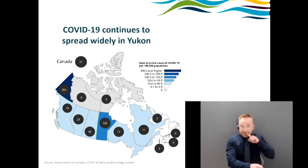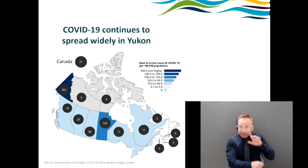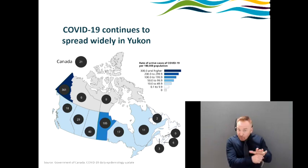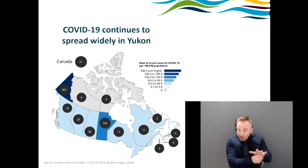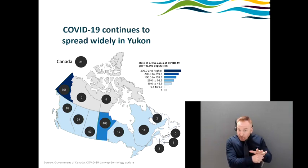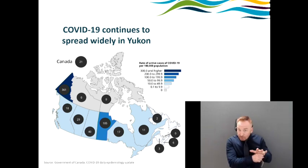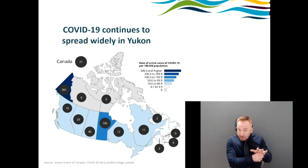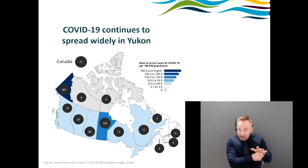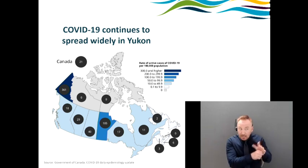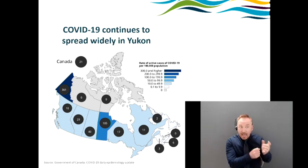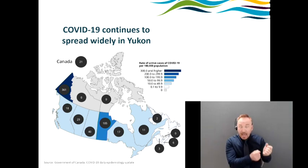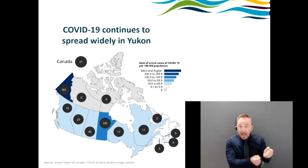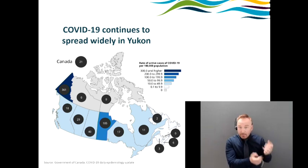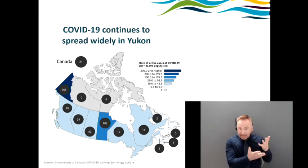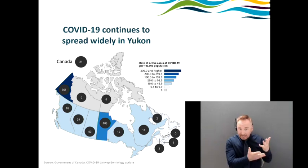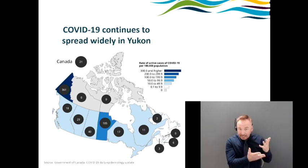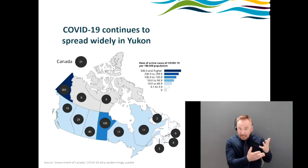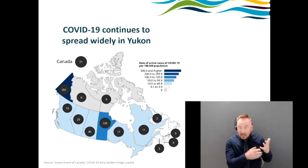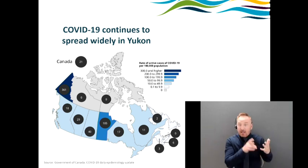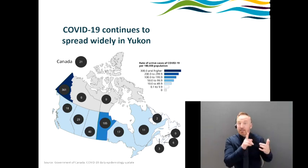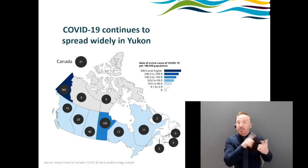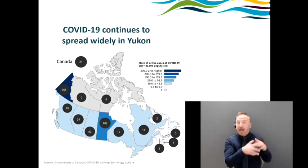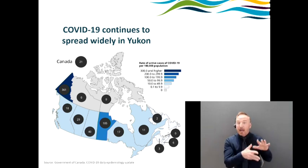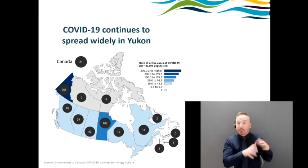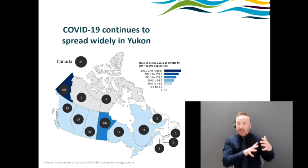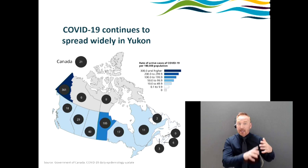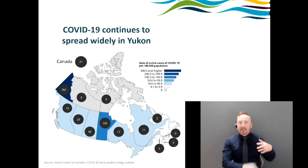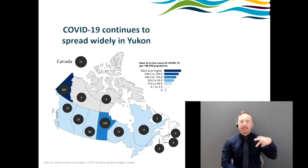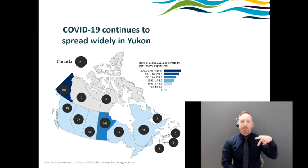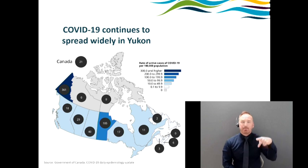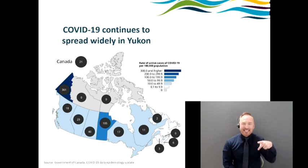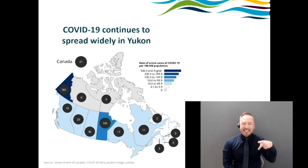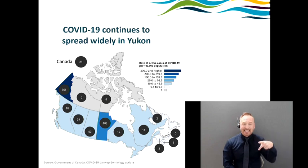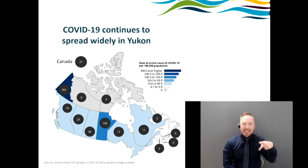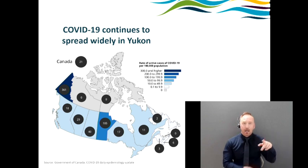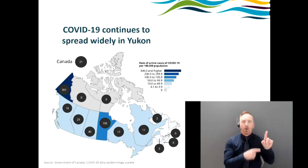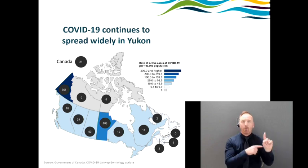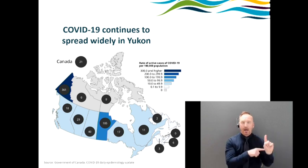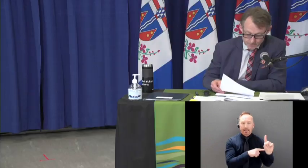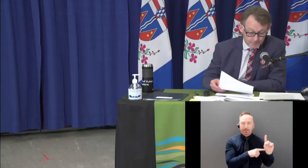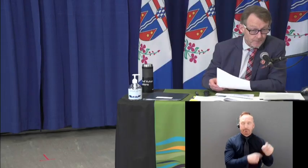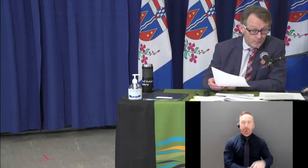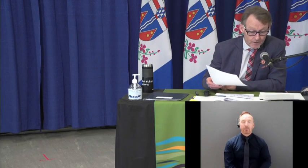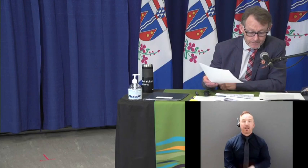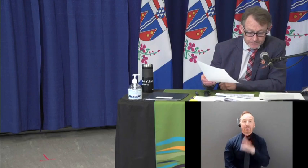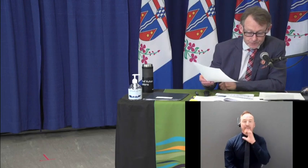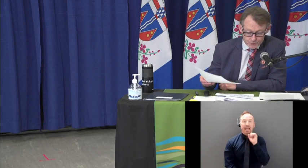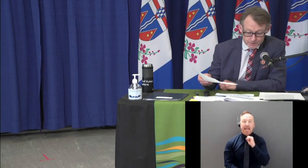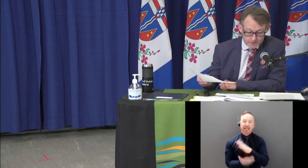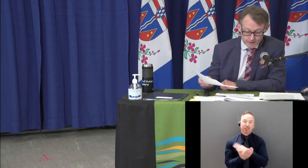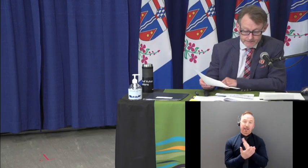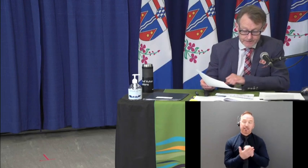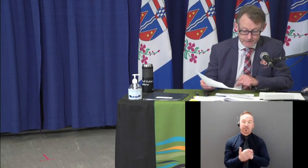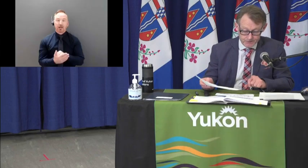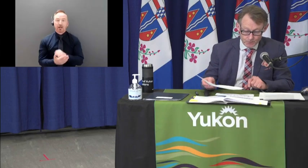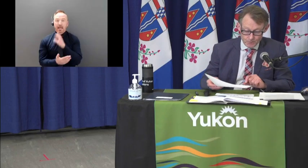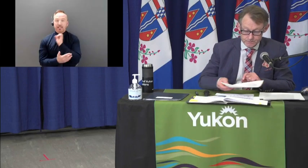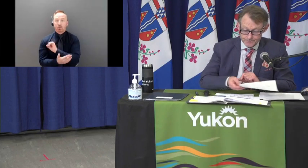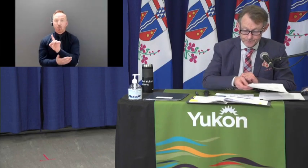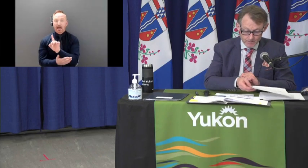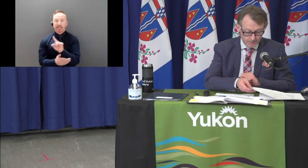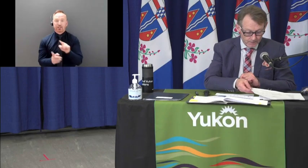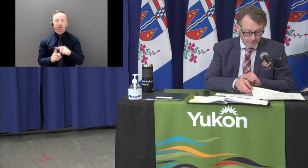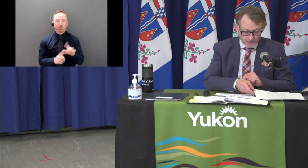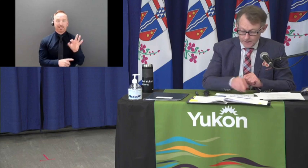the strain have been the P1. The age range is from 1 to 90 years